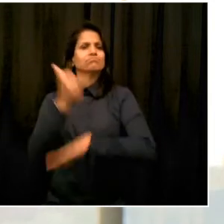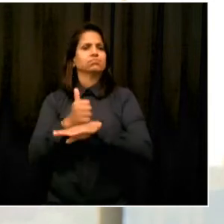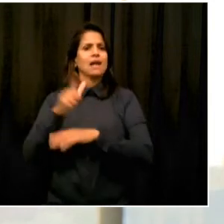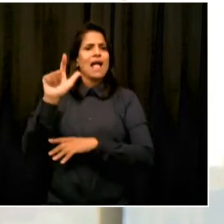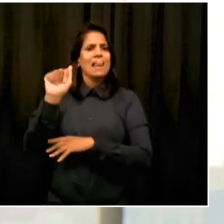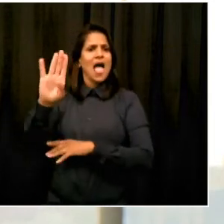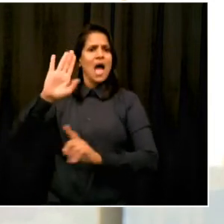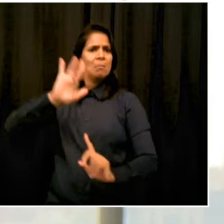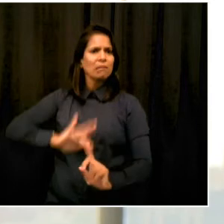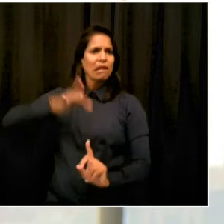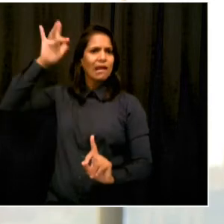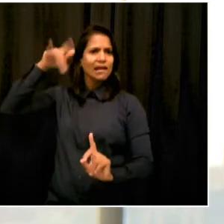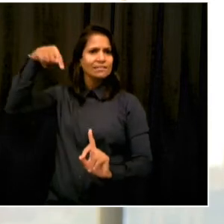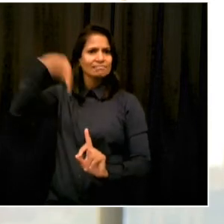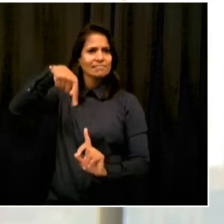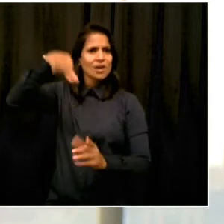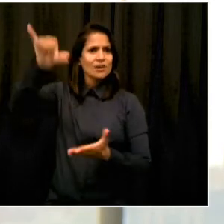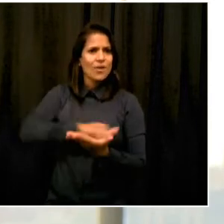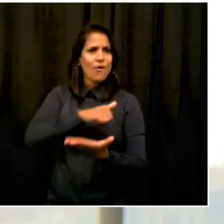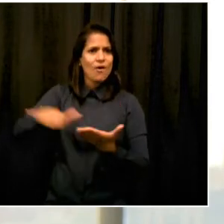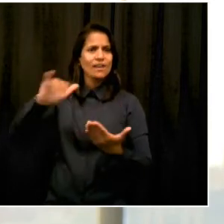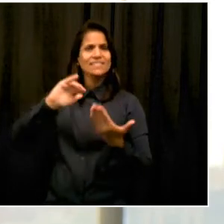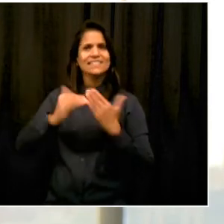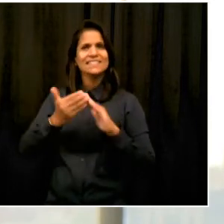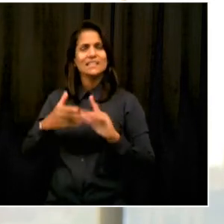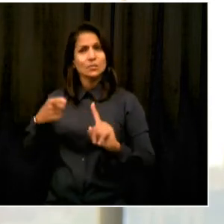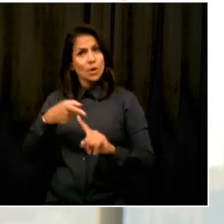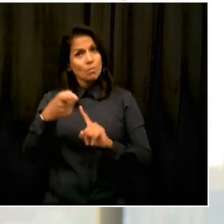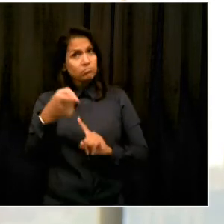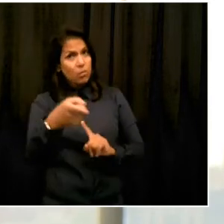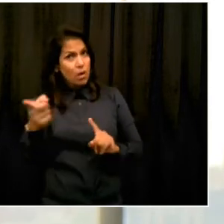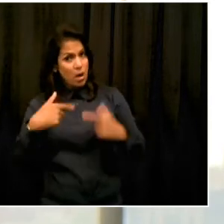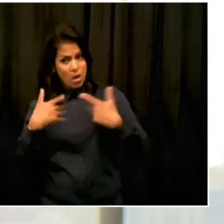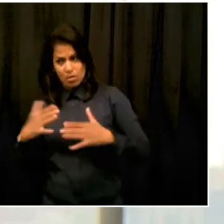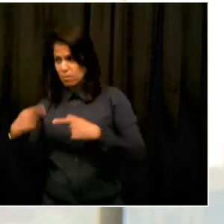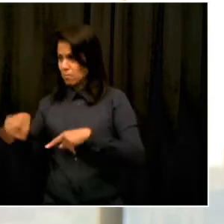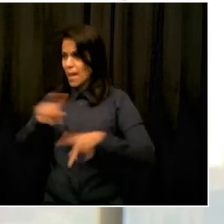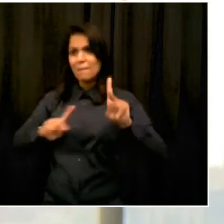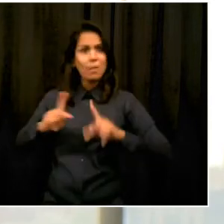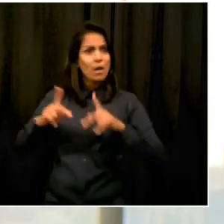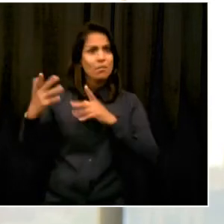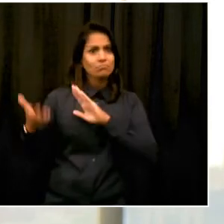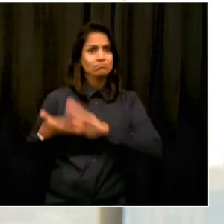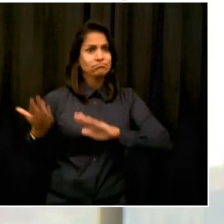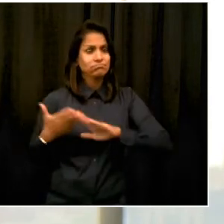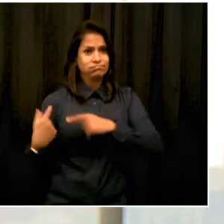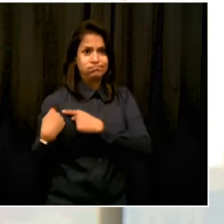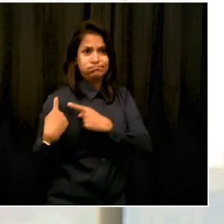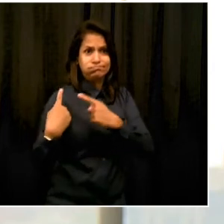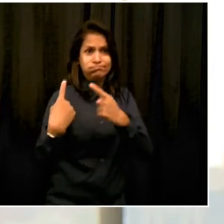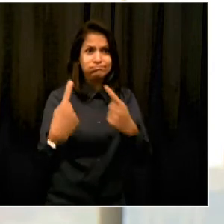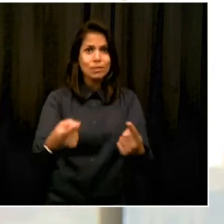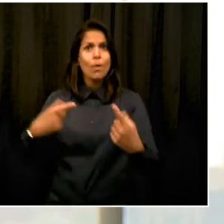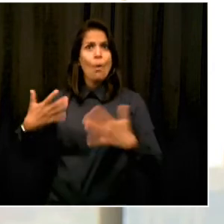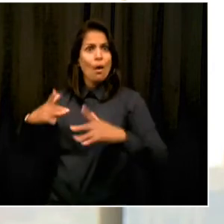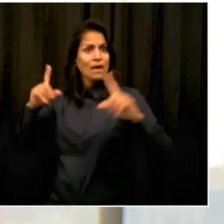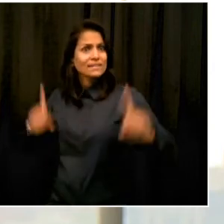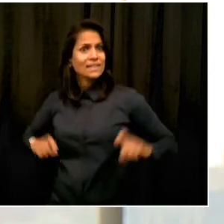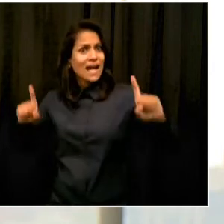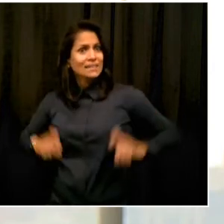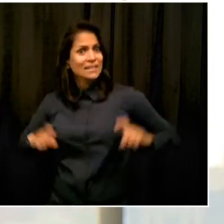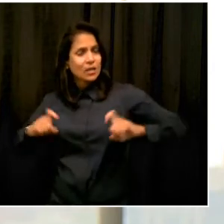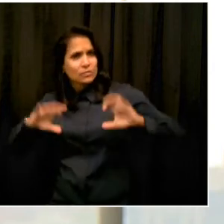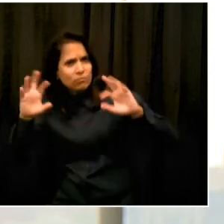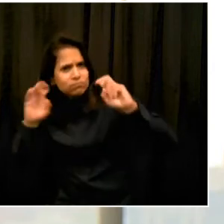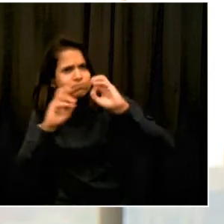And in the process, we will establish a new strategic approach to healthcare that is truly inclusive. Because